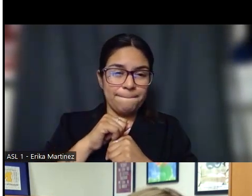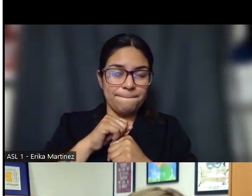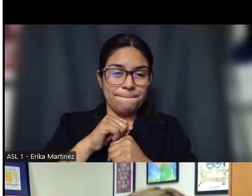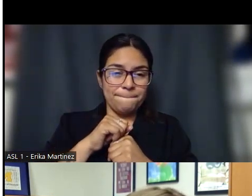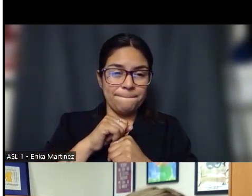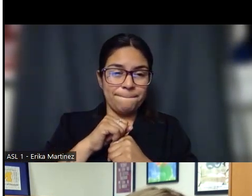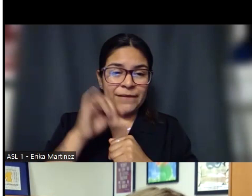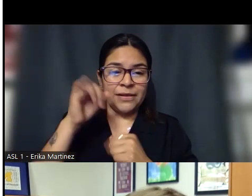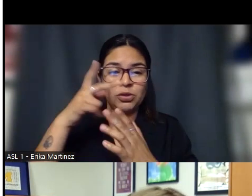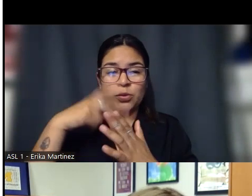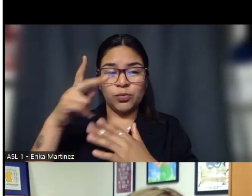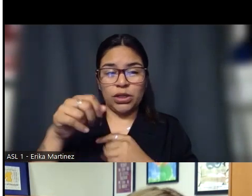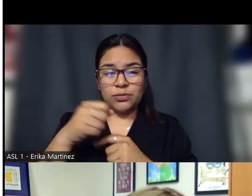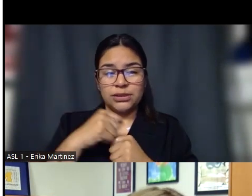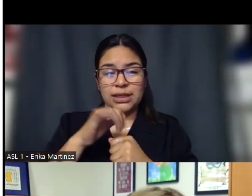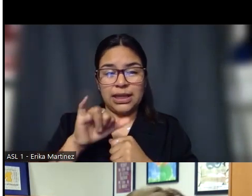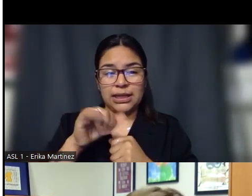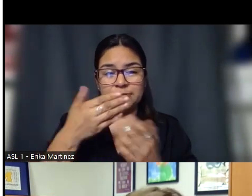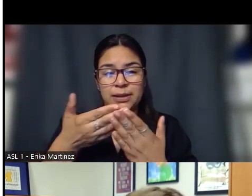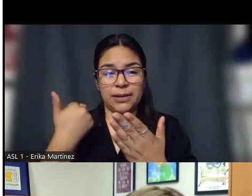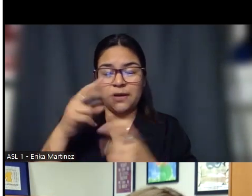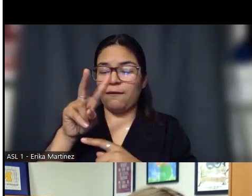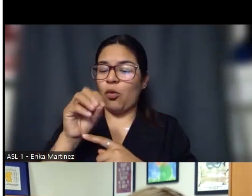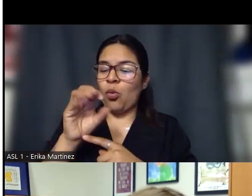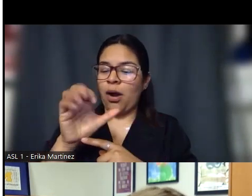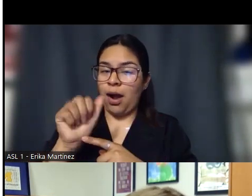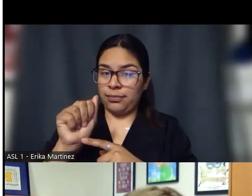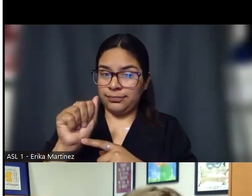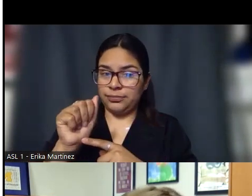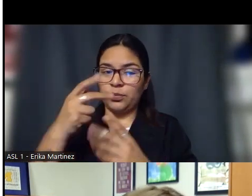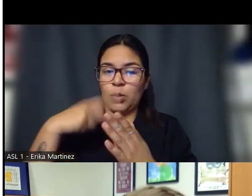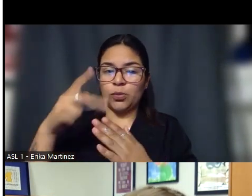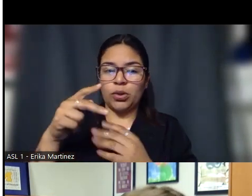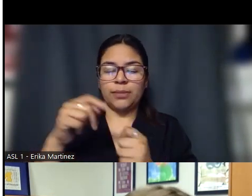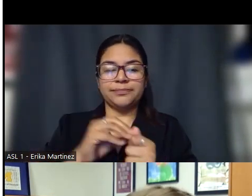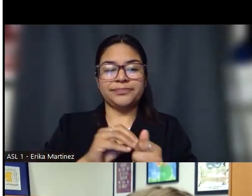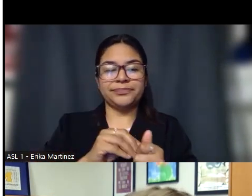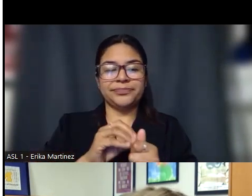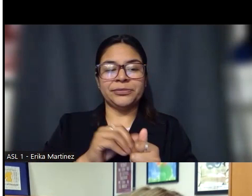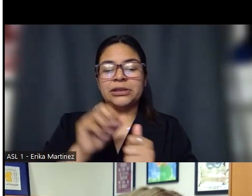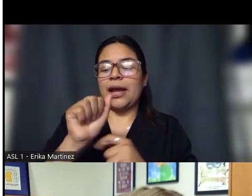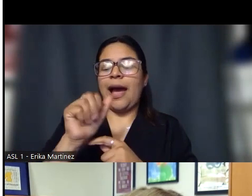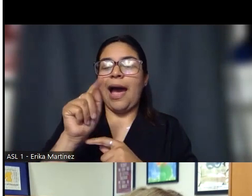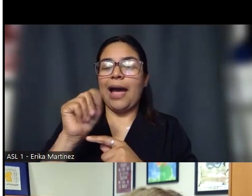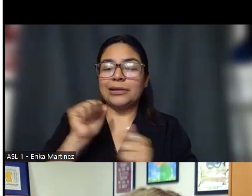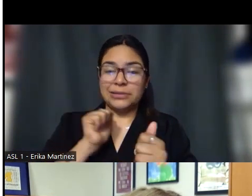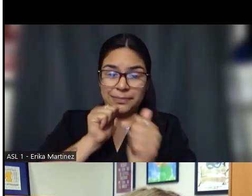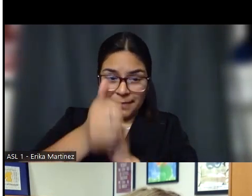It was created as part of the VOCA when in 1984, when the act passed, they created the Crime Victim